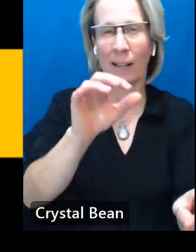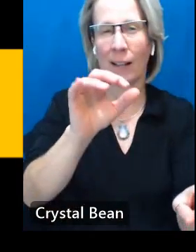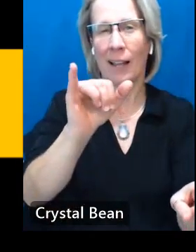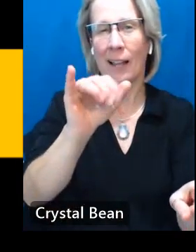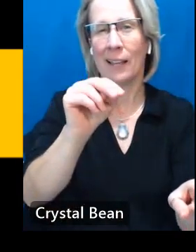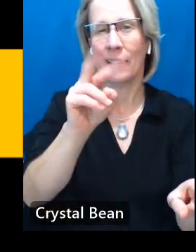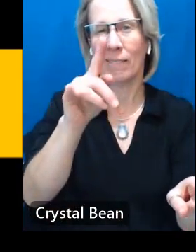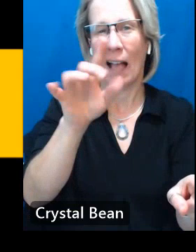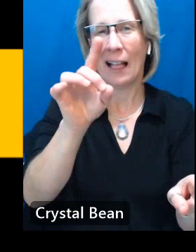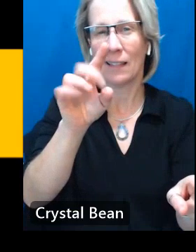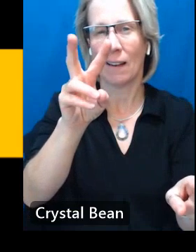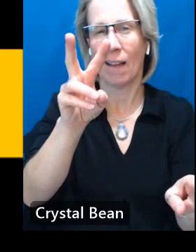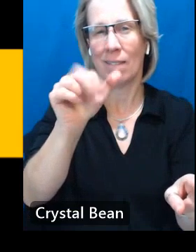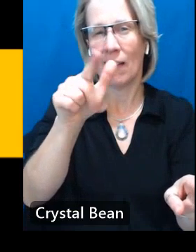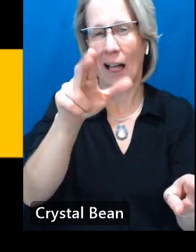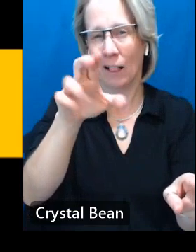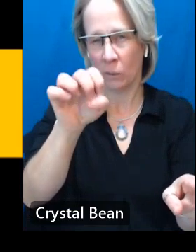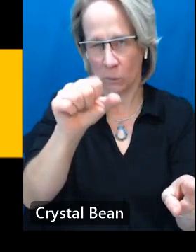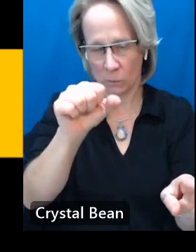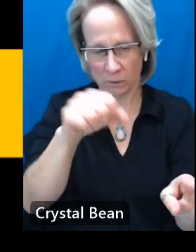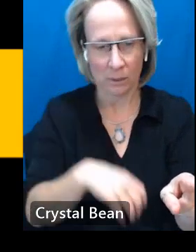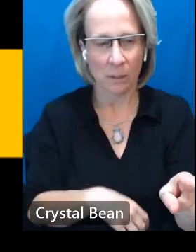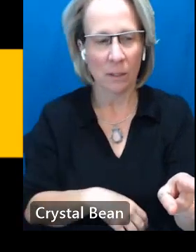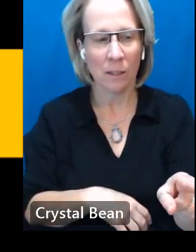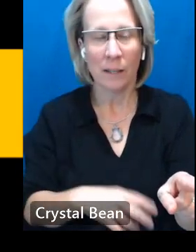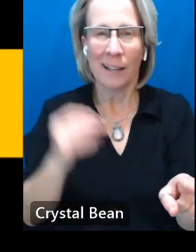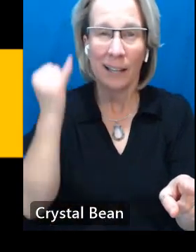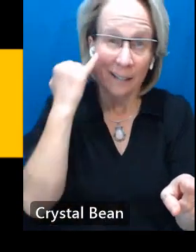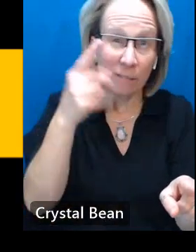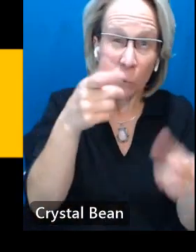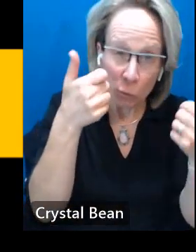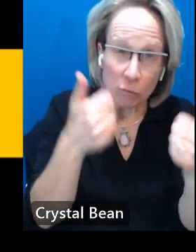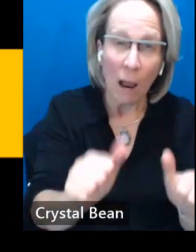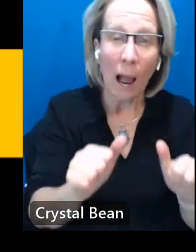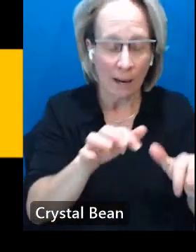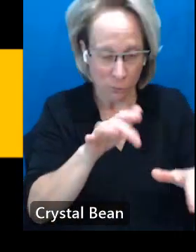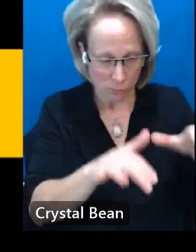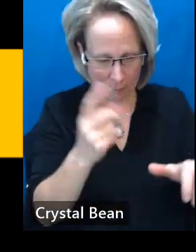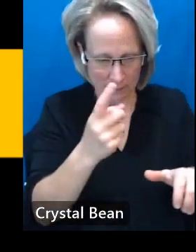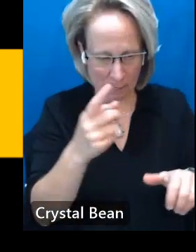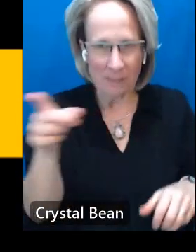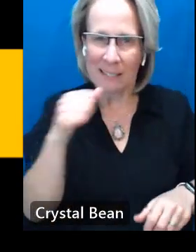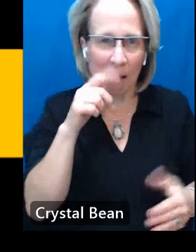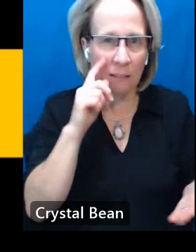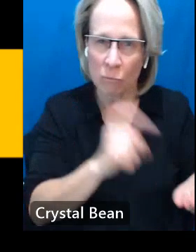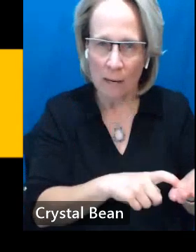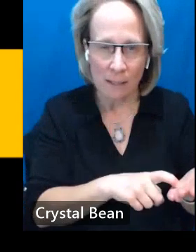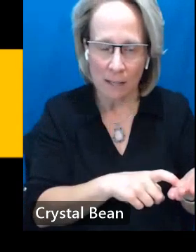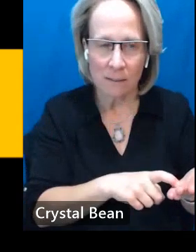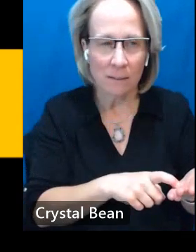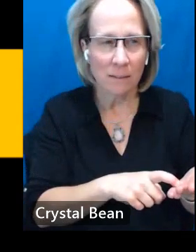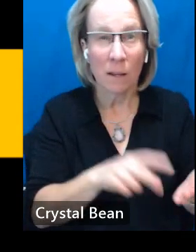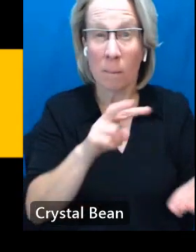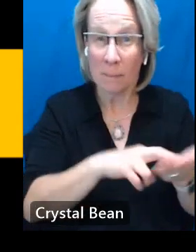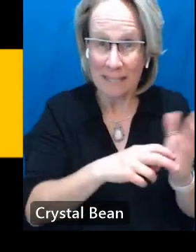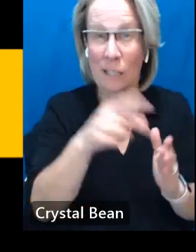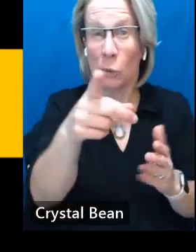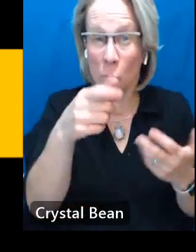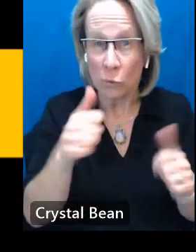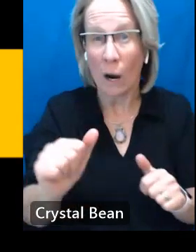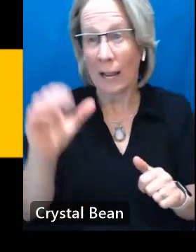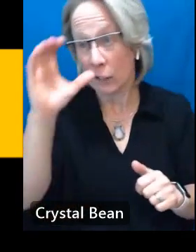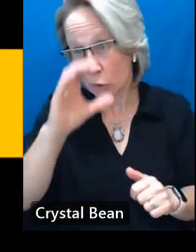So sometimes if you try to put in something that's not recognized, which basically means if you try to search for it with the